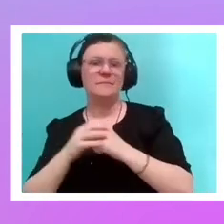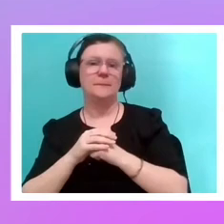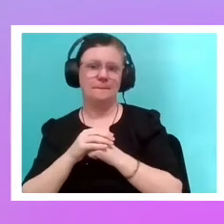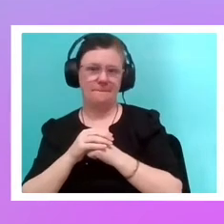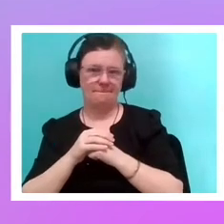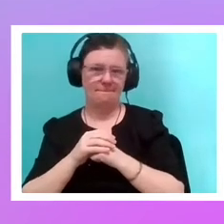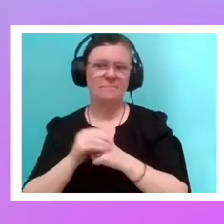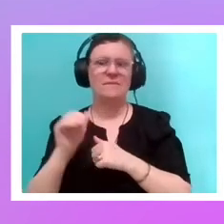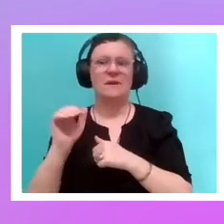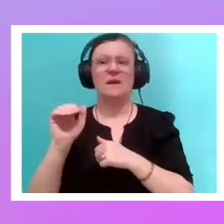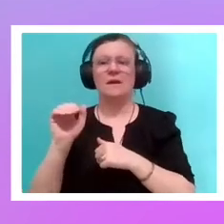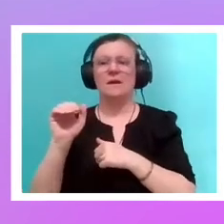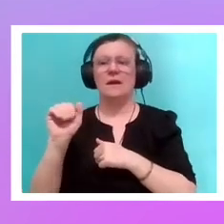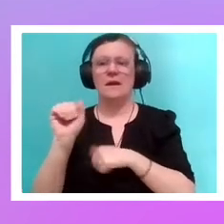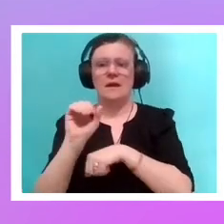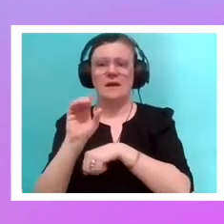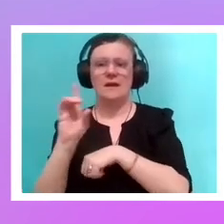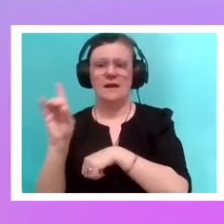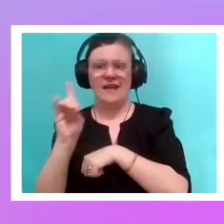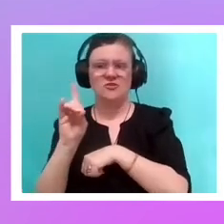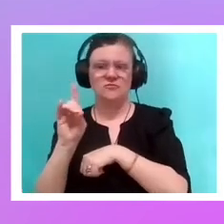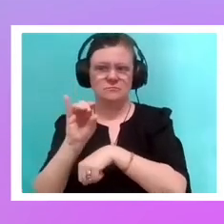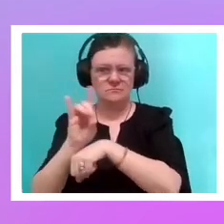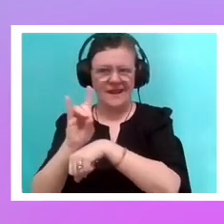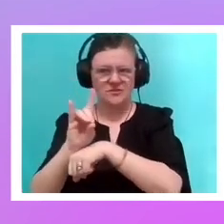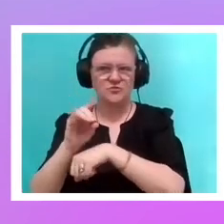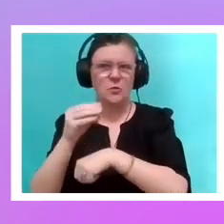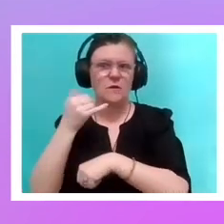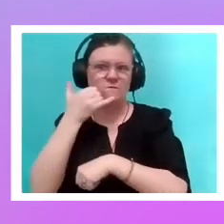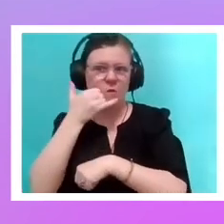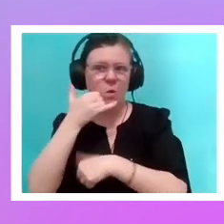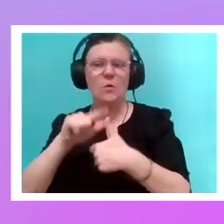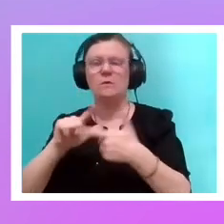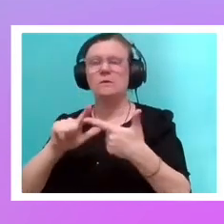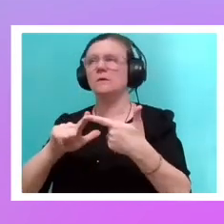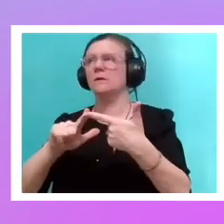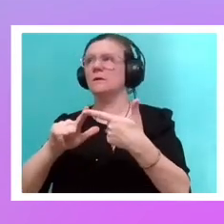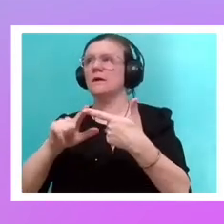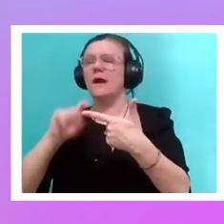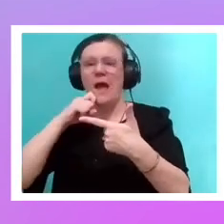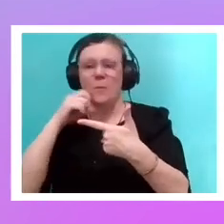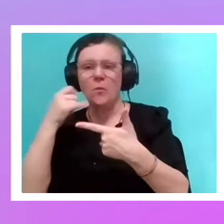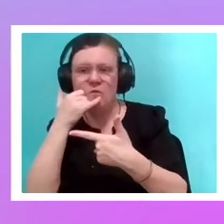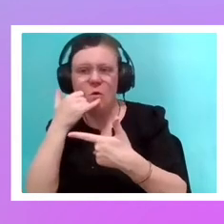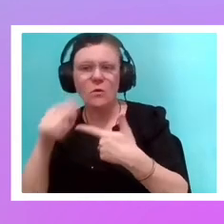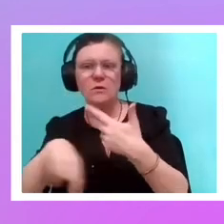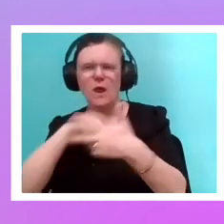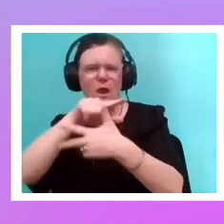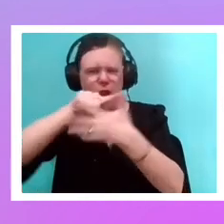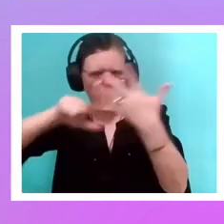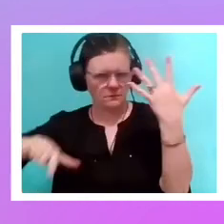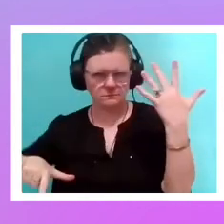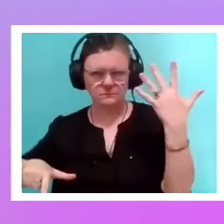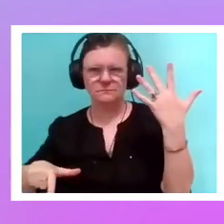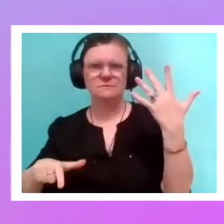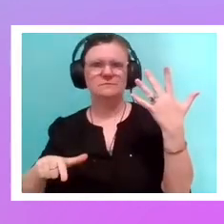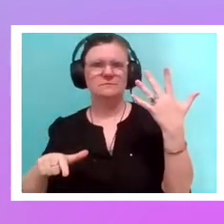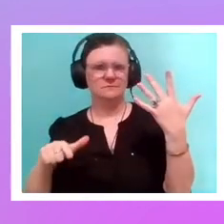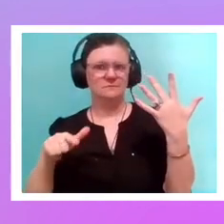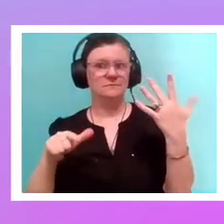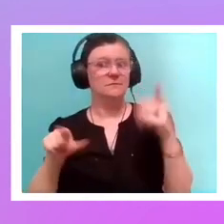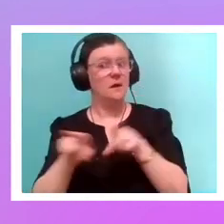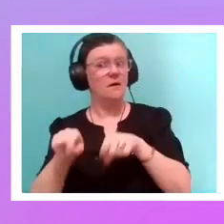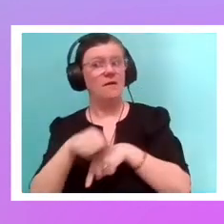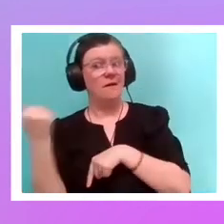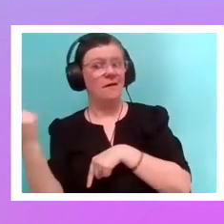Android, Apple phones, tablets, iPad, those sort of things, because they work in quite different ways. And other resources